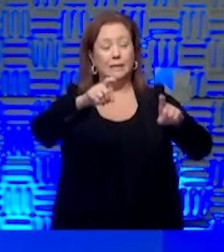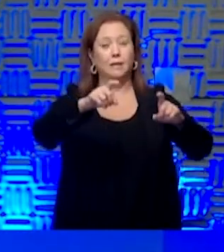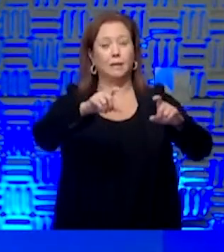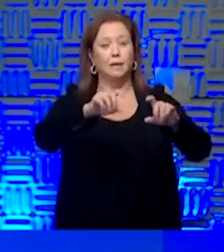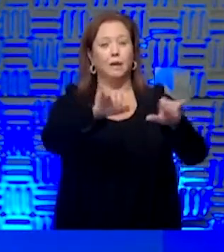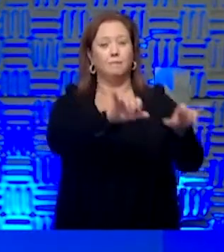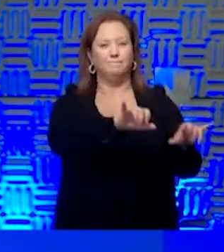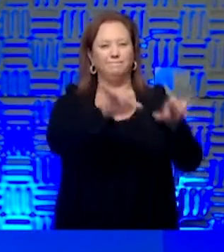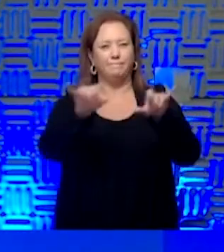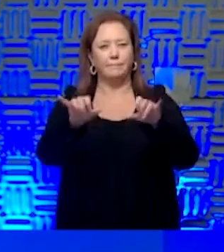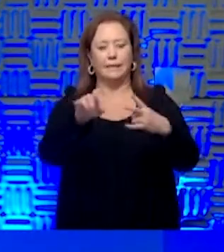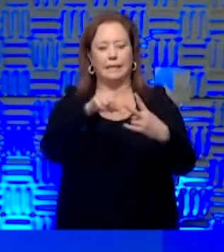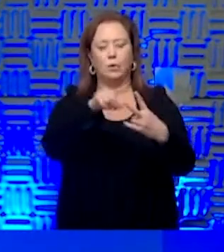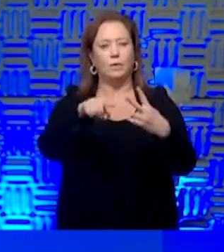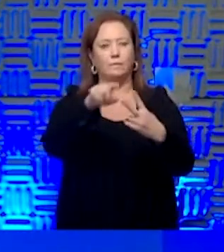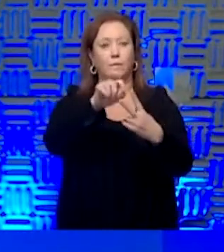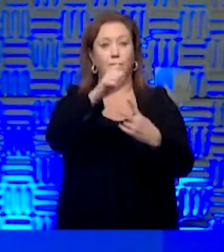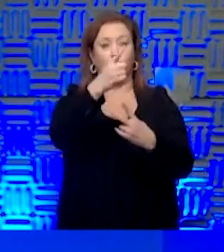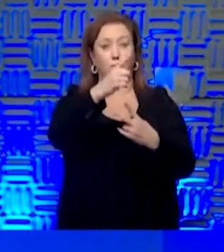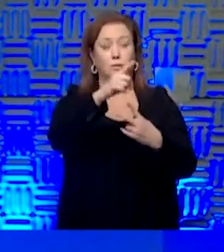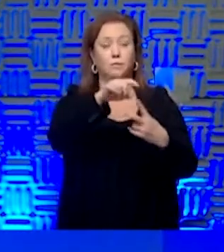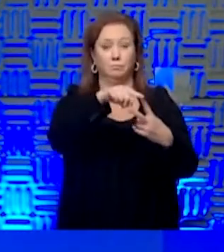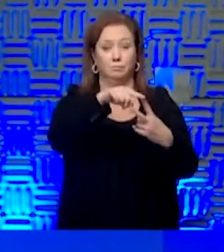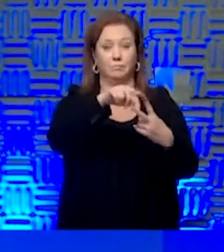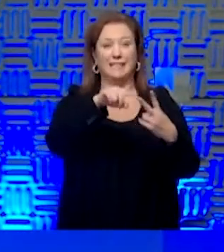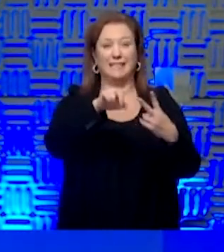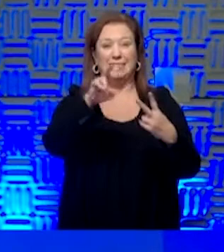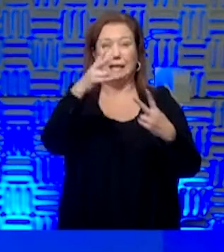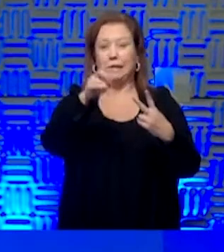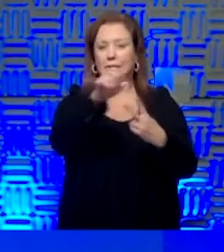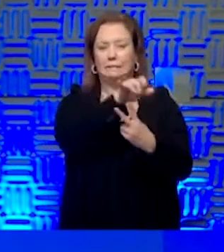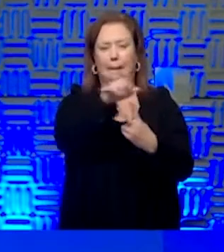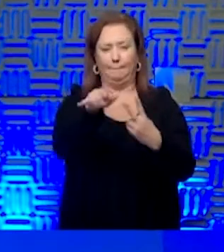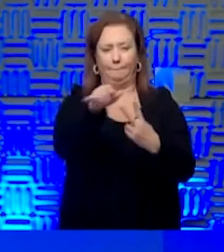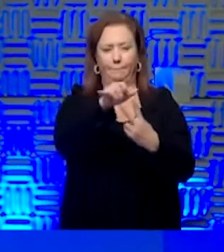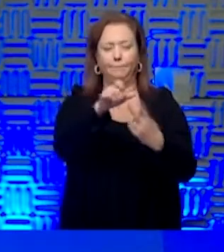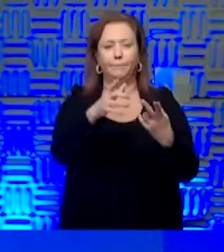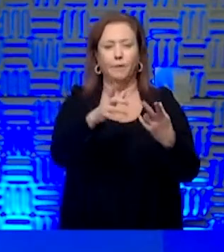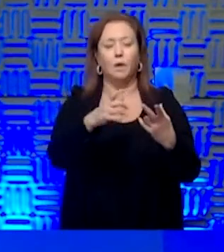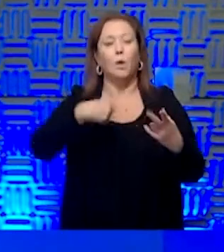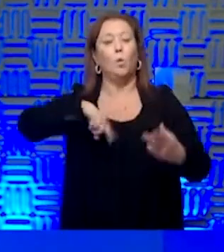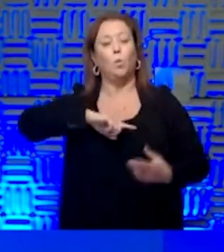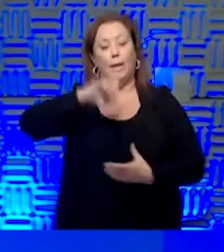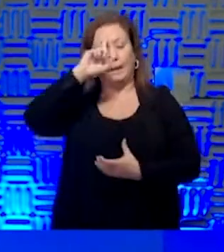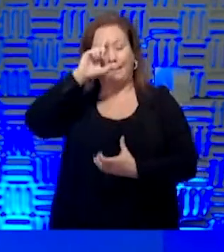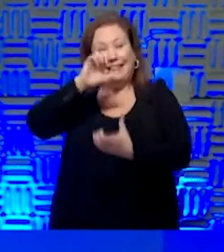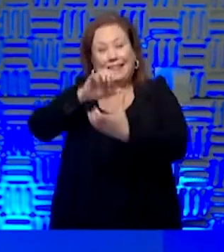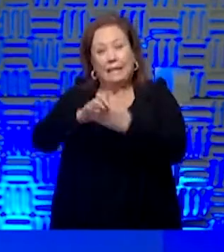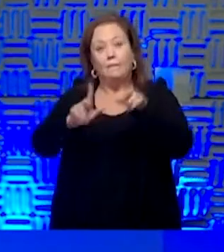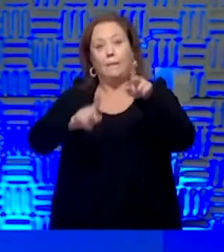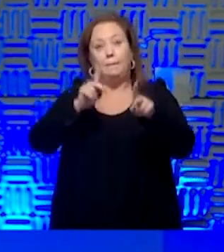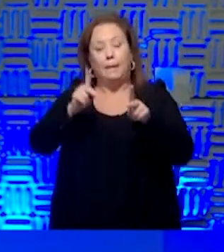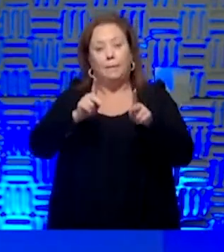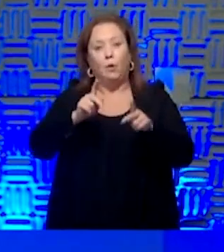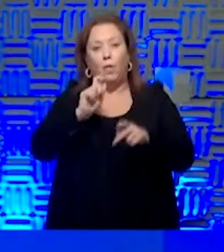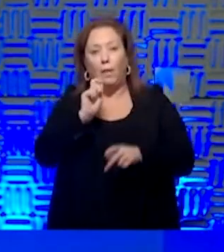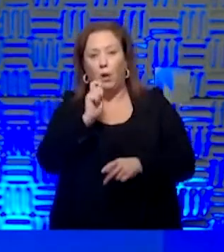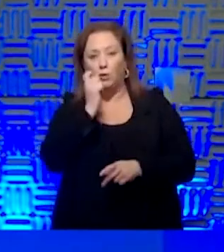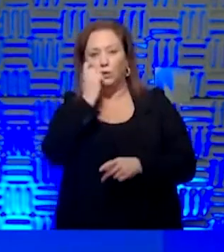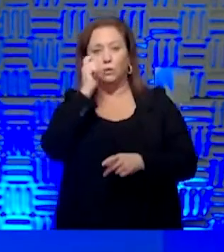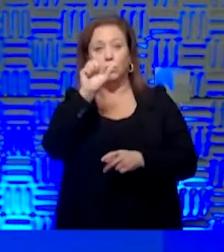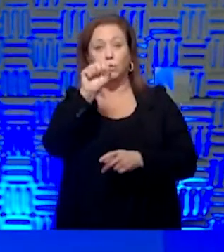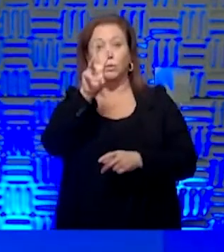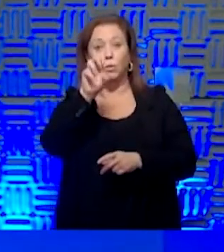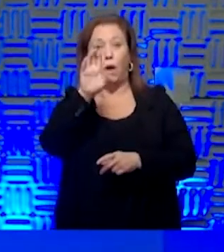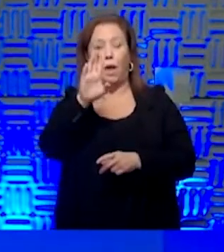concordant with the first test result. But that also goes back to, we believe that people taking the sample, doing that